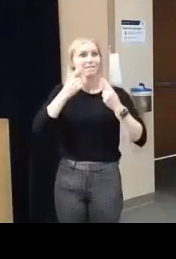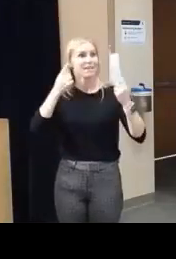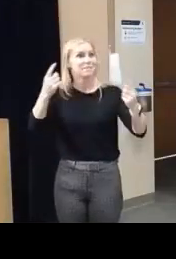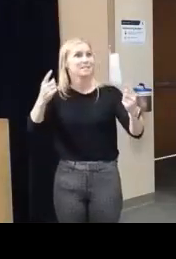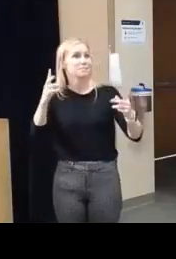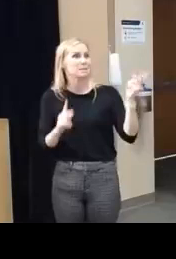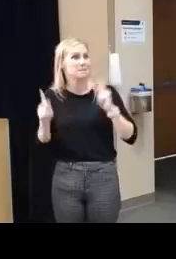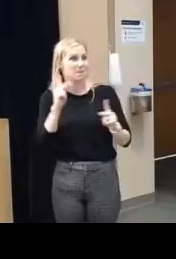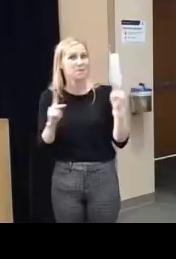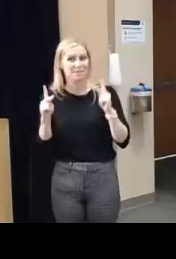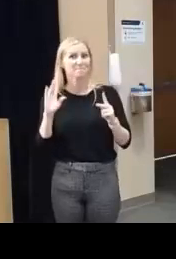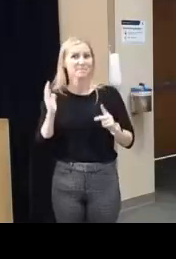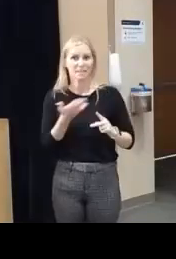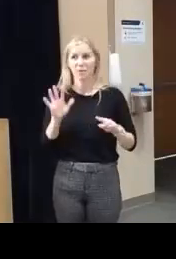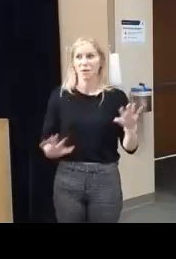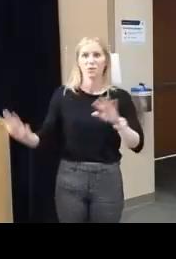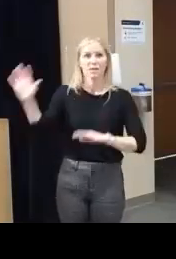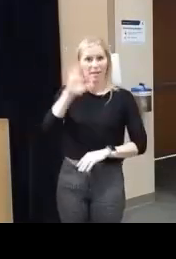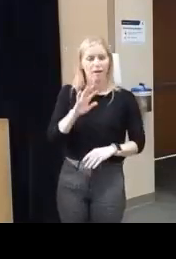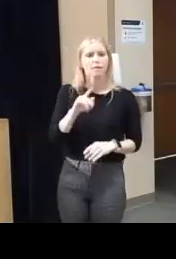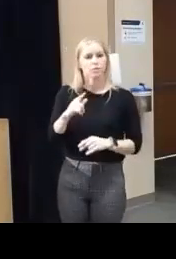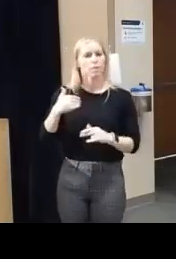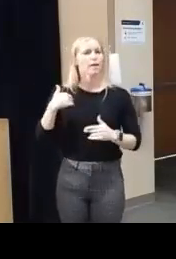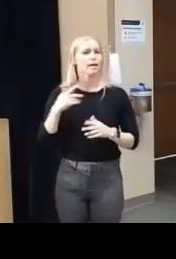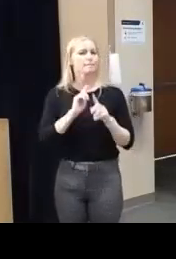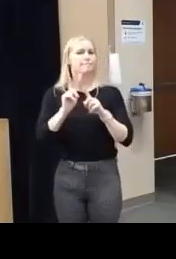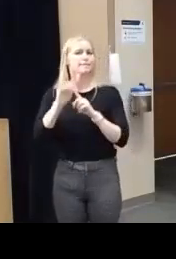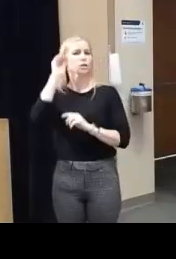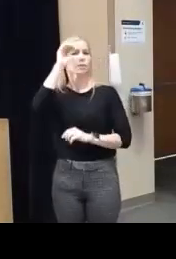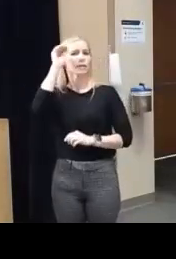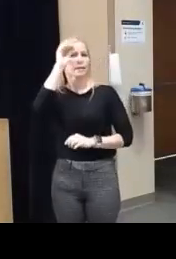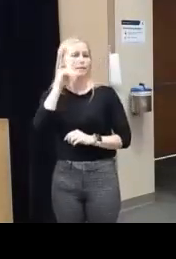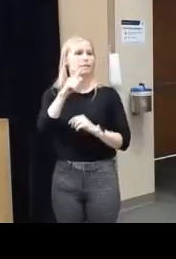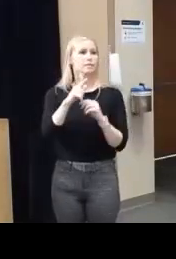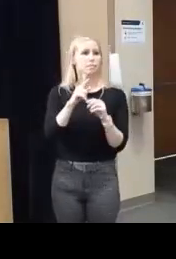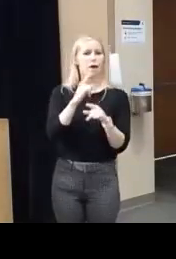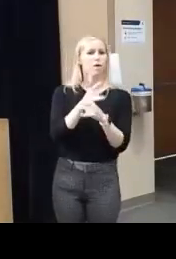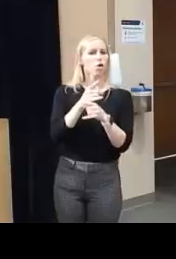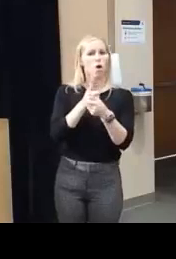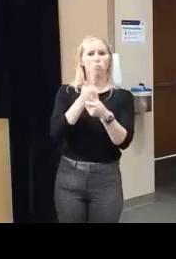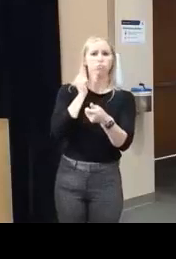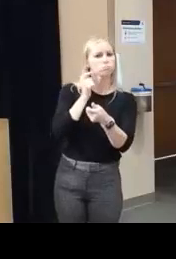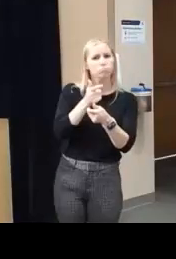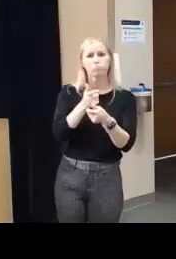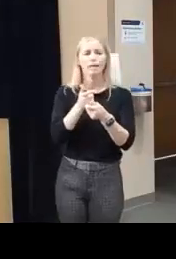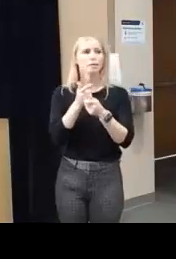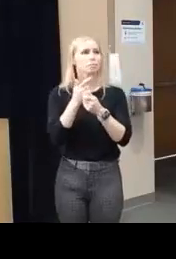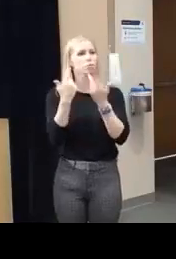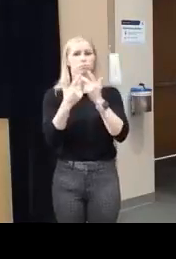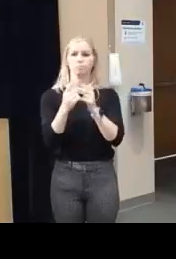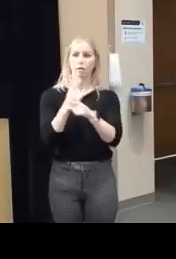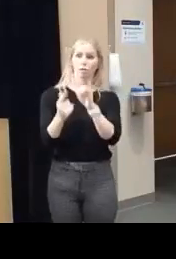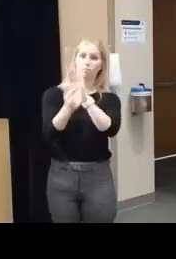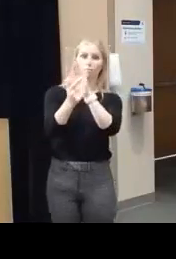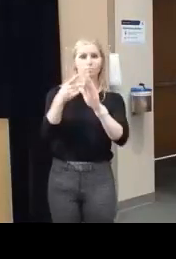figures in our area who had opinions about temperance and prohibition. And you may be